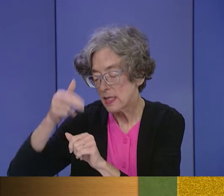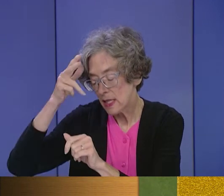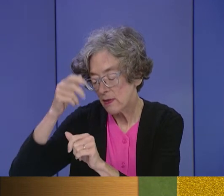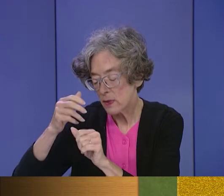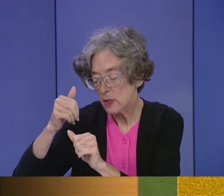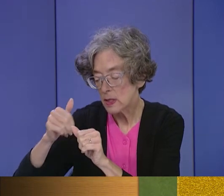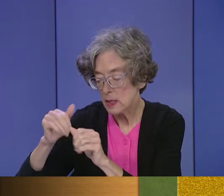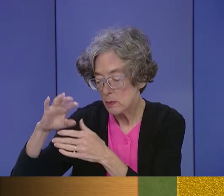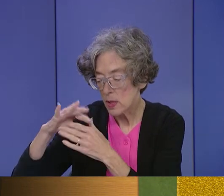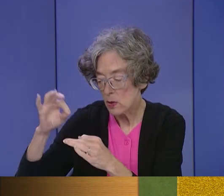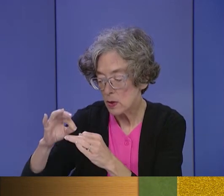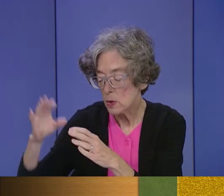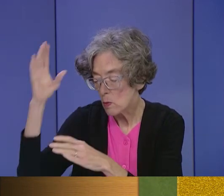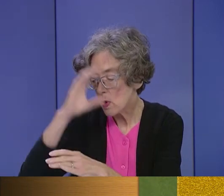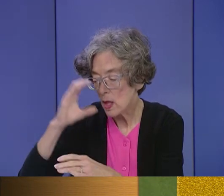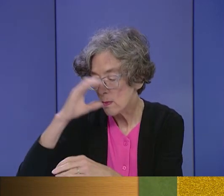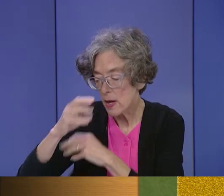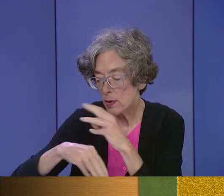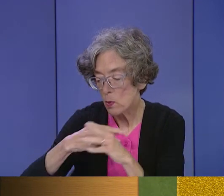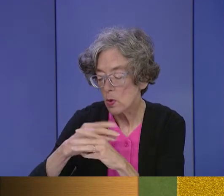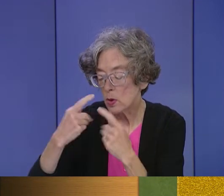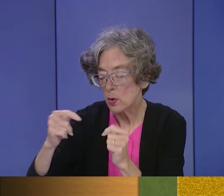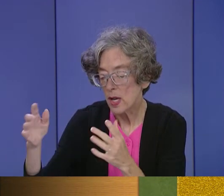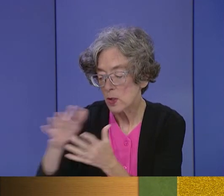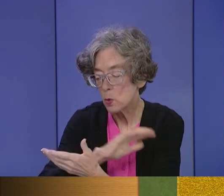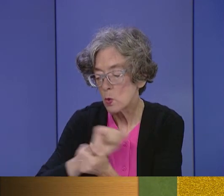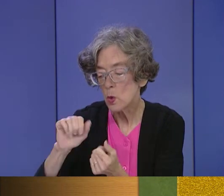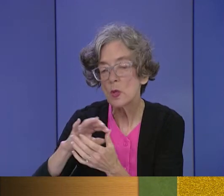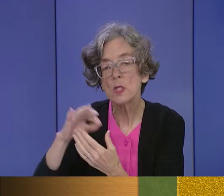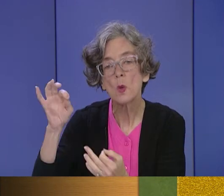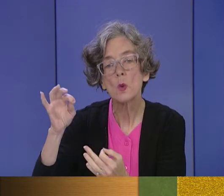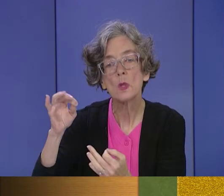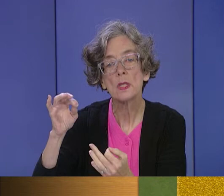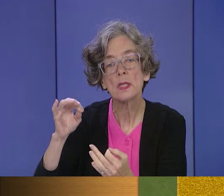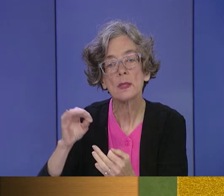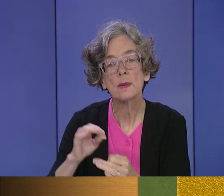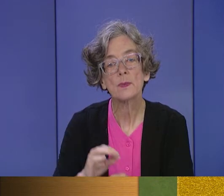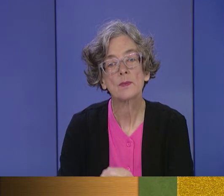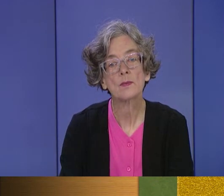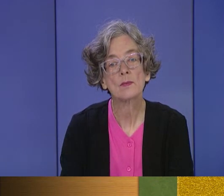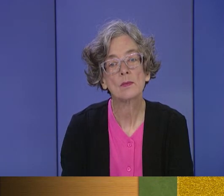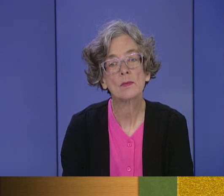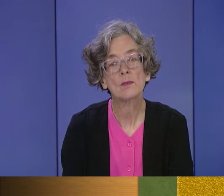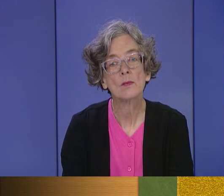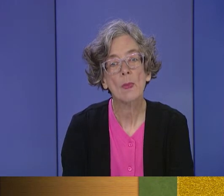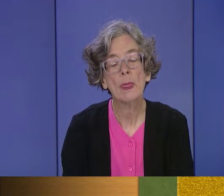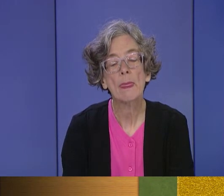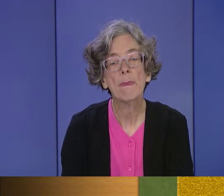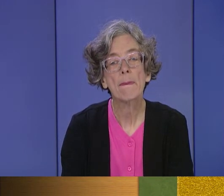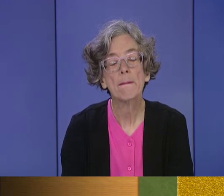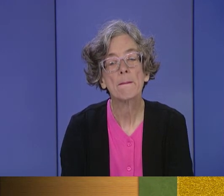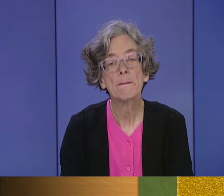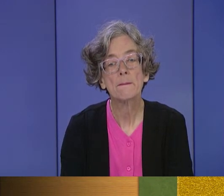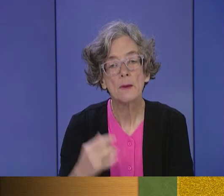about the world seeking the ruin of souls. Amen. We are